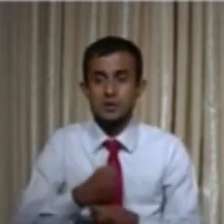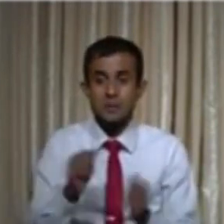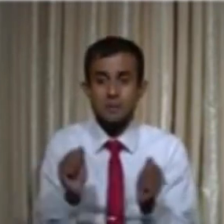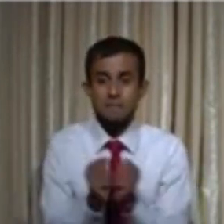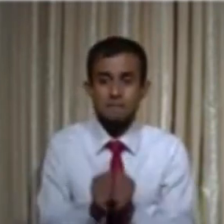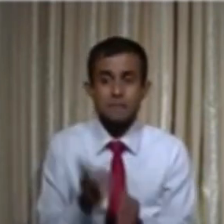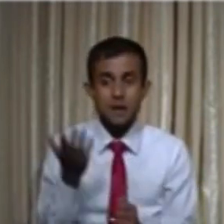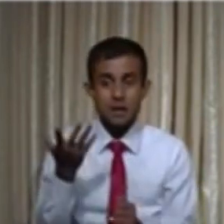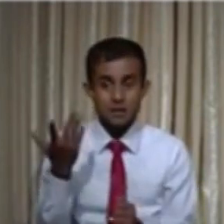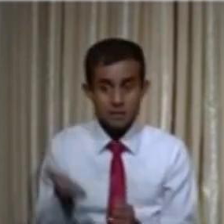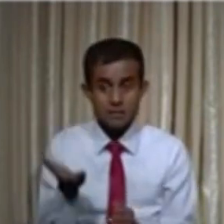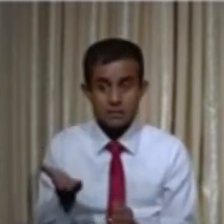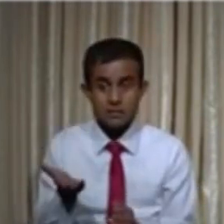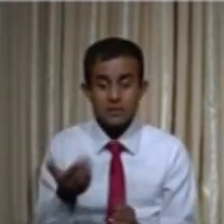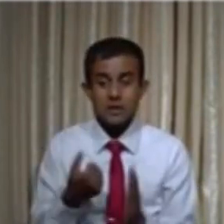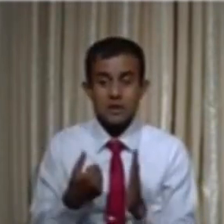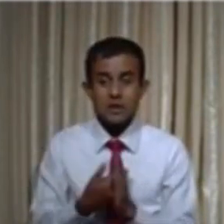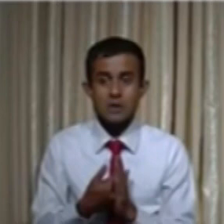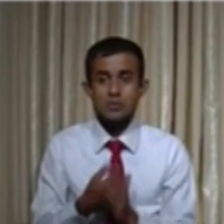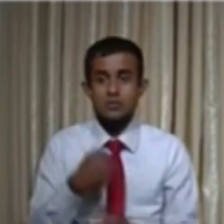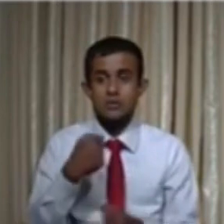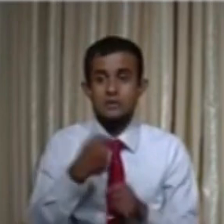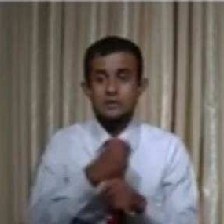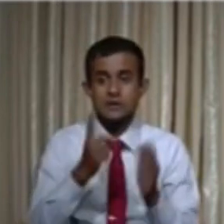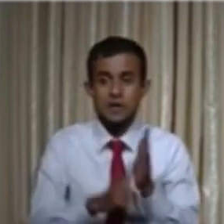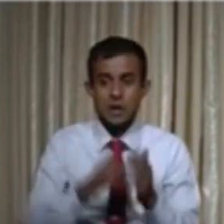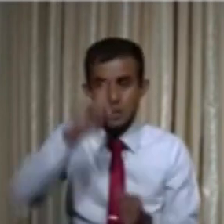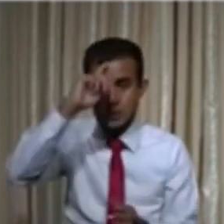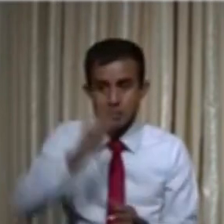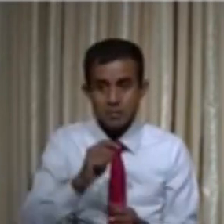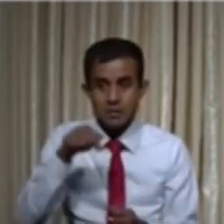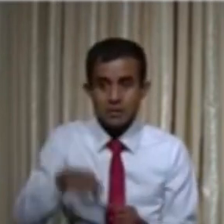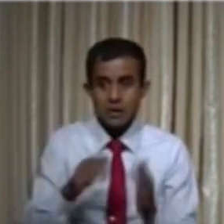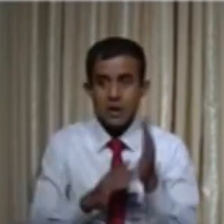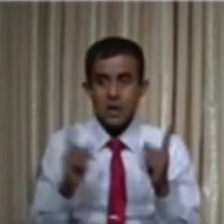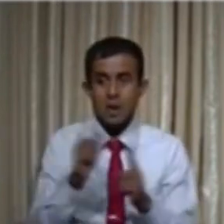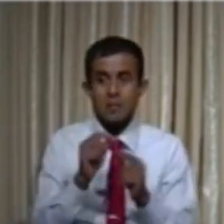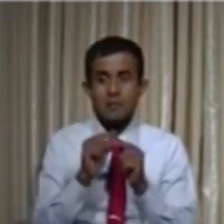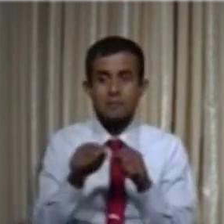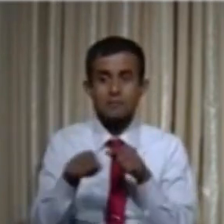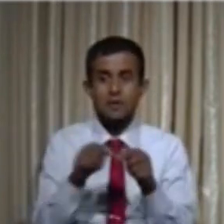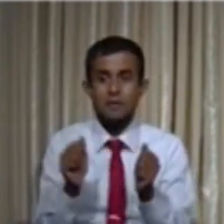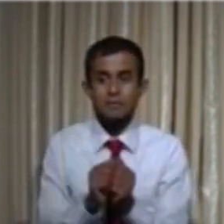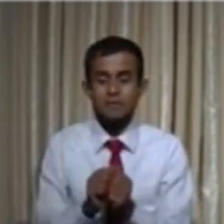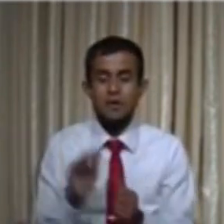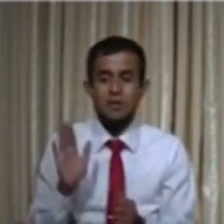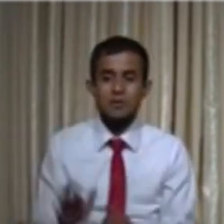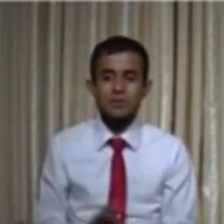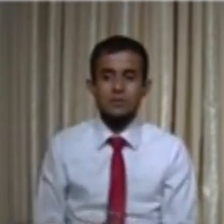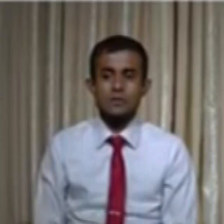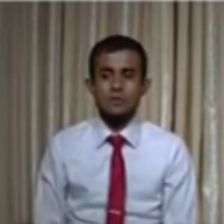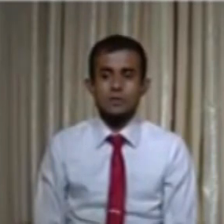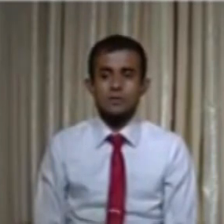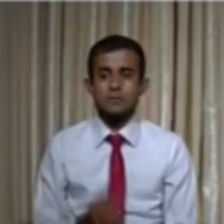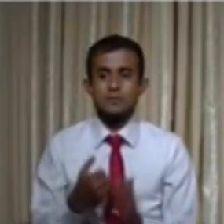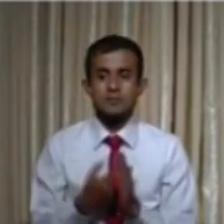Peiris, Professor G.L. Peiris, is now a minister. The Honorable Professor is someone, as a law